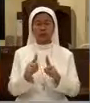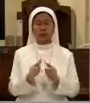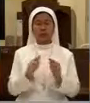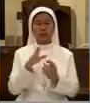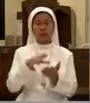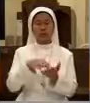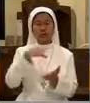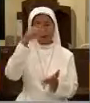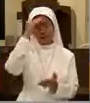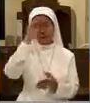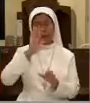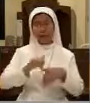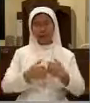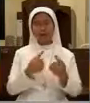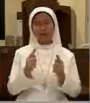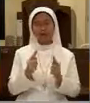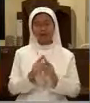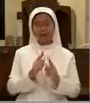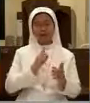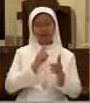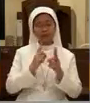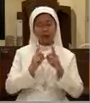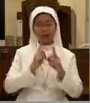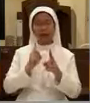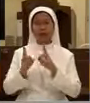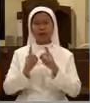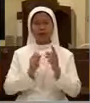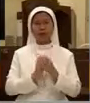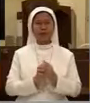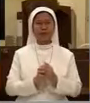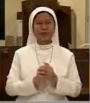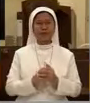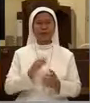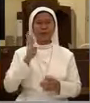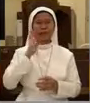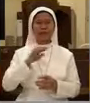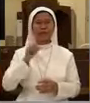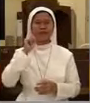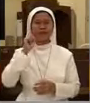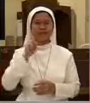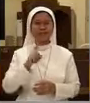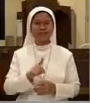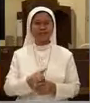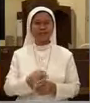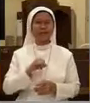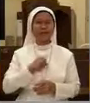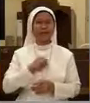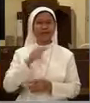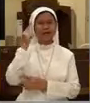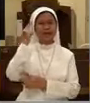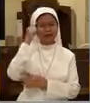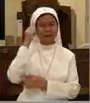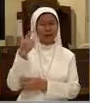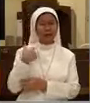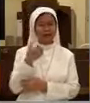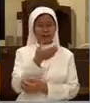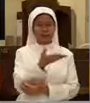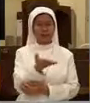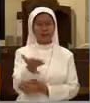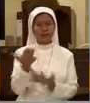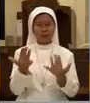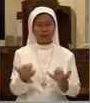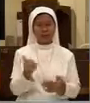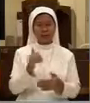learn how to dialogue. Mga kapatid, alagay ko meron man sa inyo dyan, mga nasa